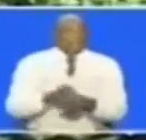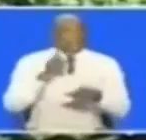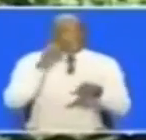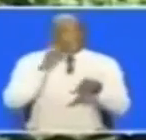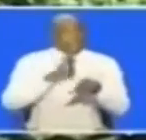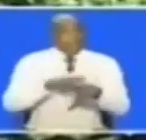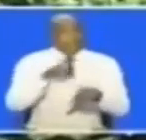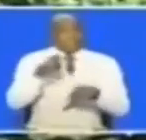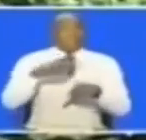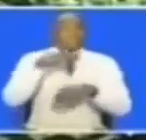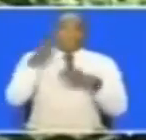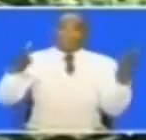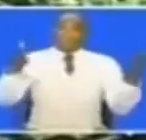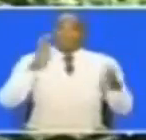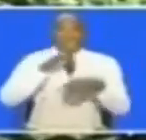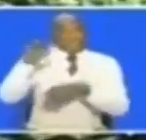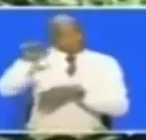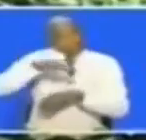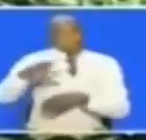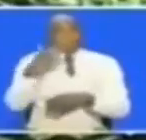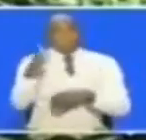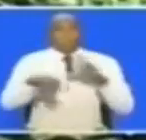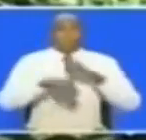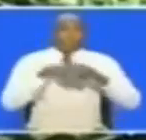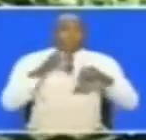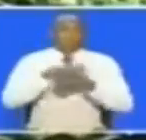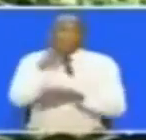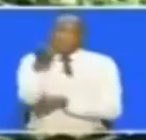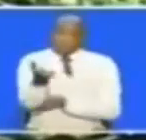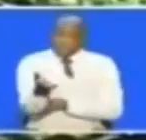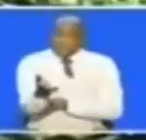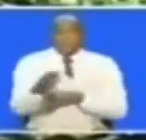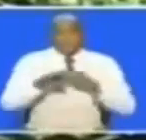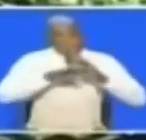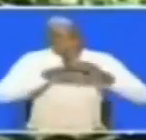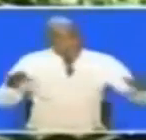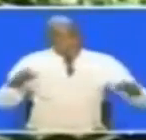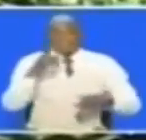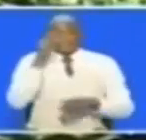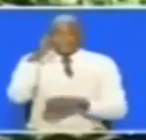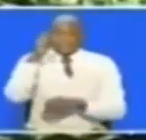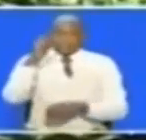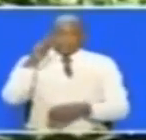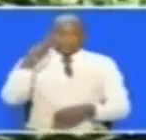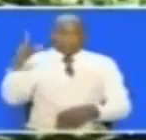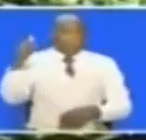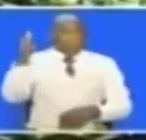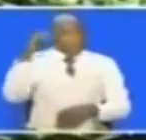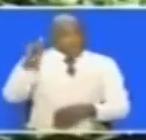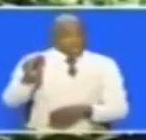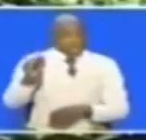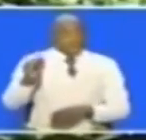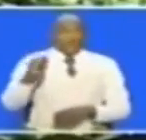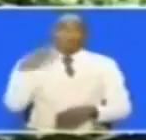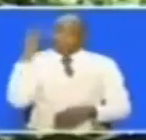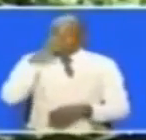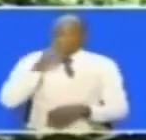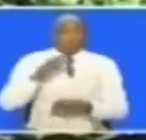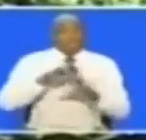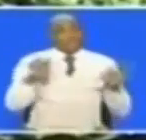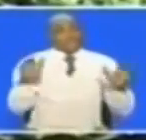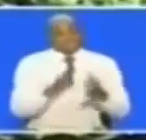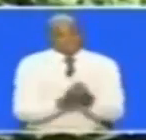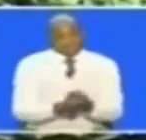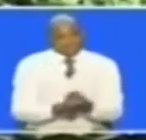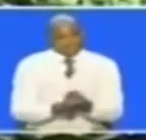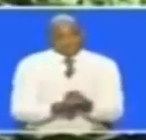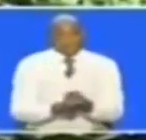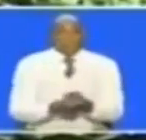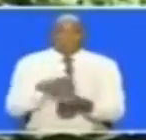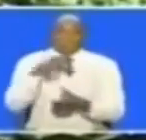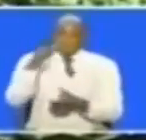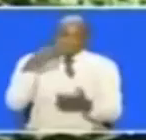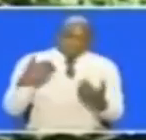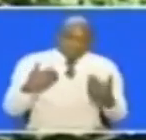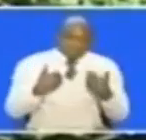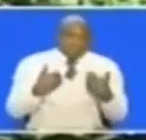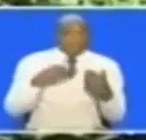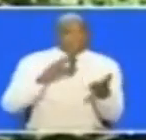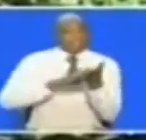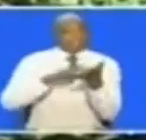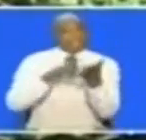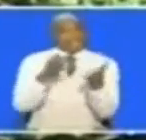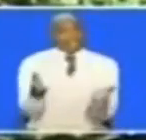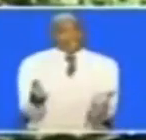department now is comfortable. Look at the lands, it was in transfer. A very beautiful lands, registry is